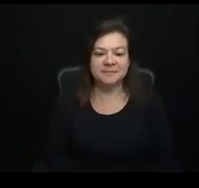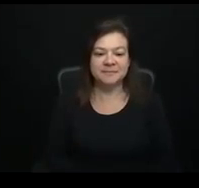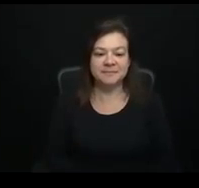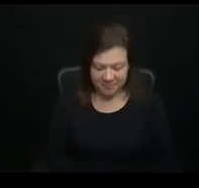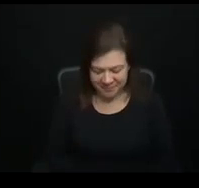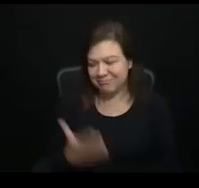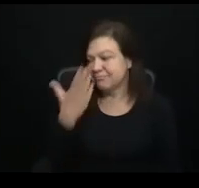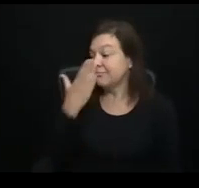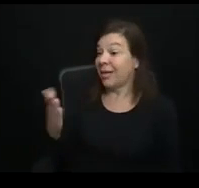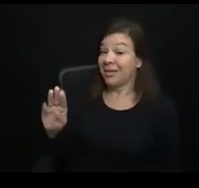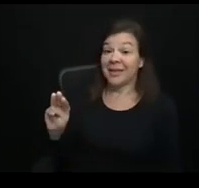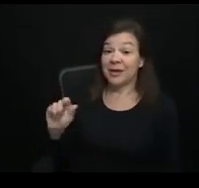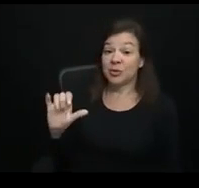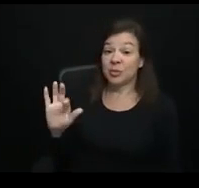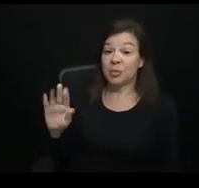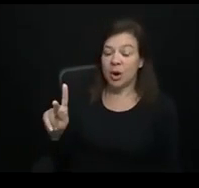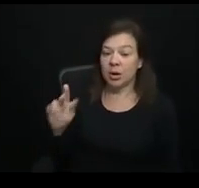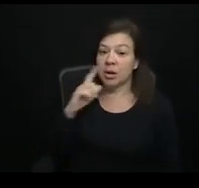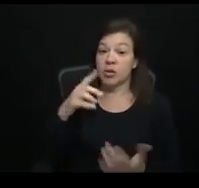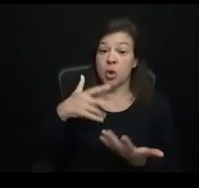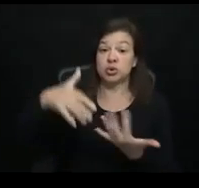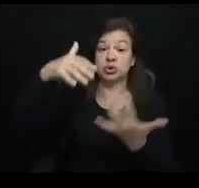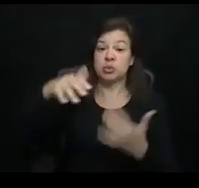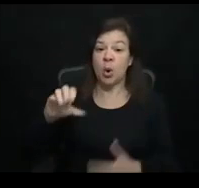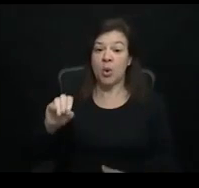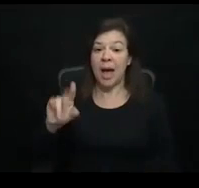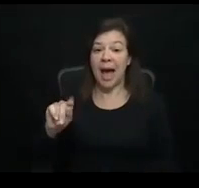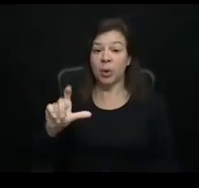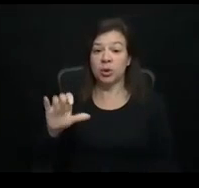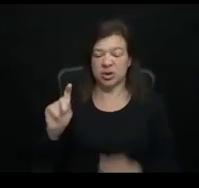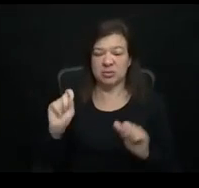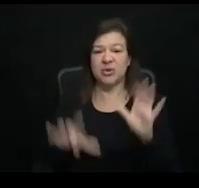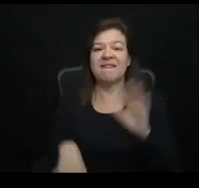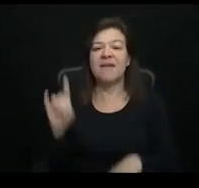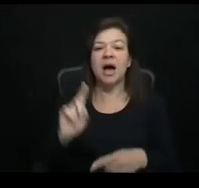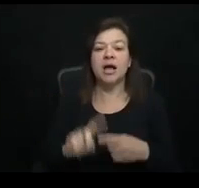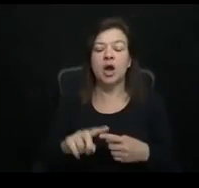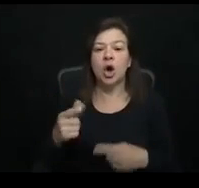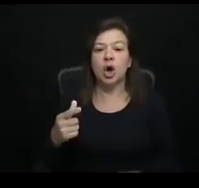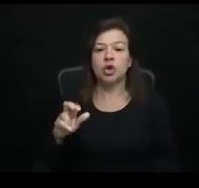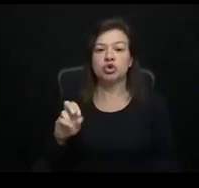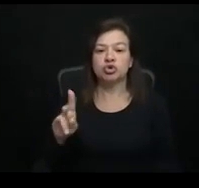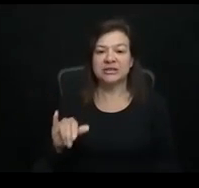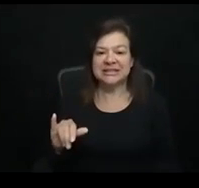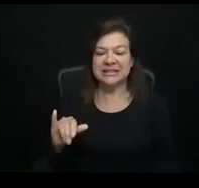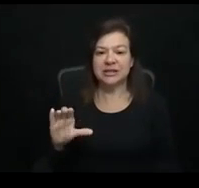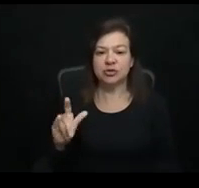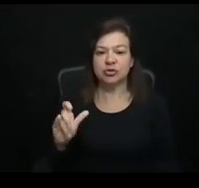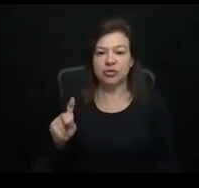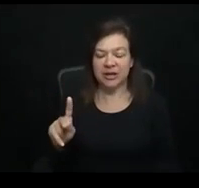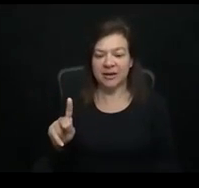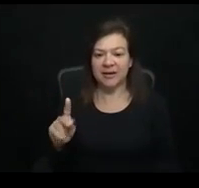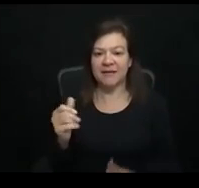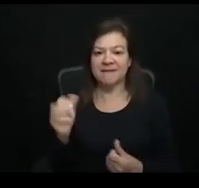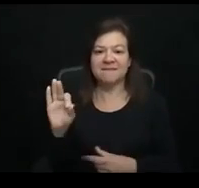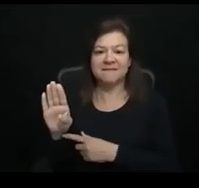Mark, thank you for that information. Those smoke outlooks also can be found on the Grizzly Creek Fire Facebook page and the NC under Grizzly